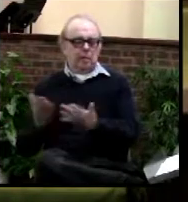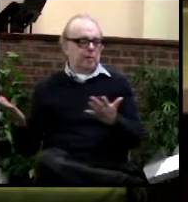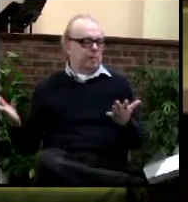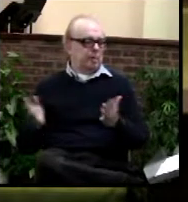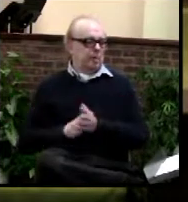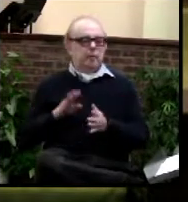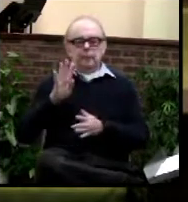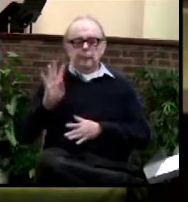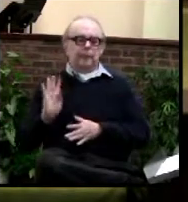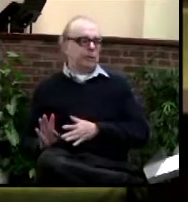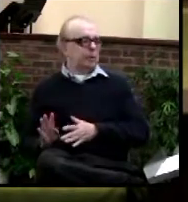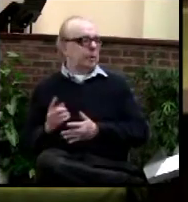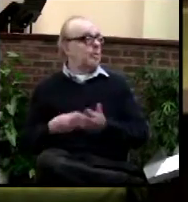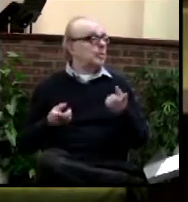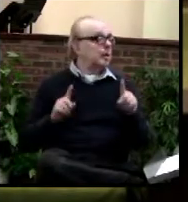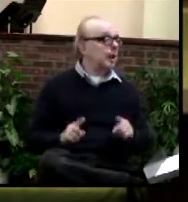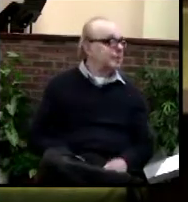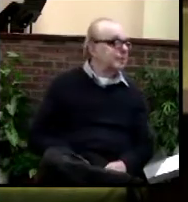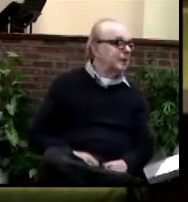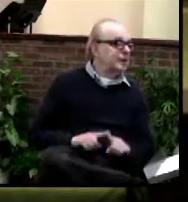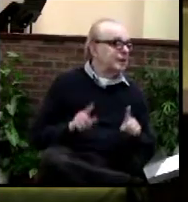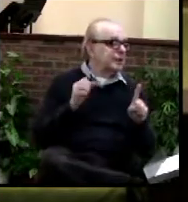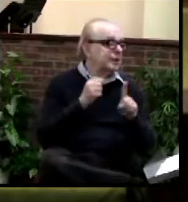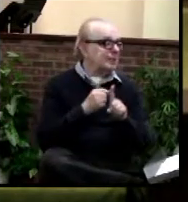beat, what's going to happen?